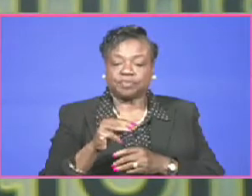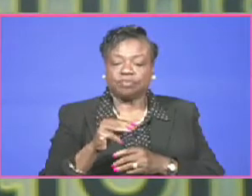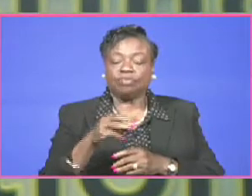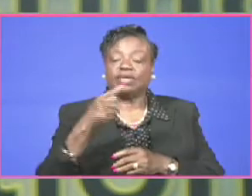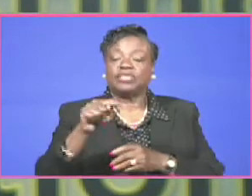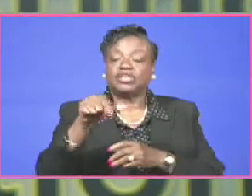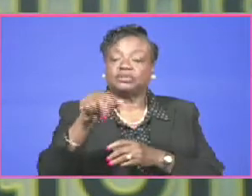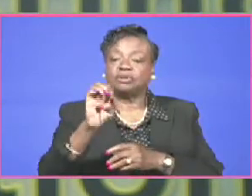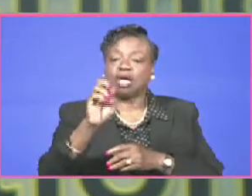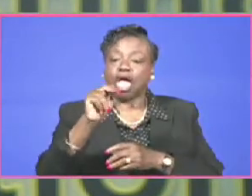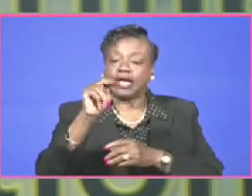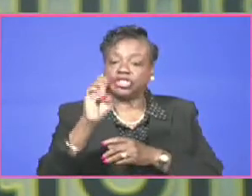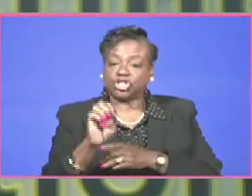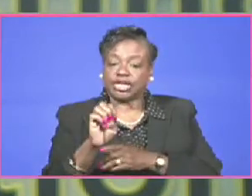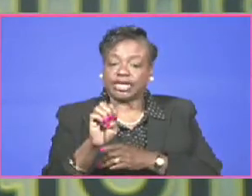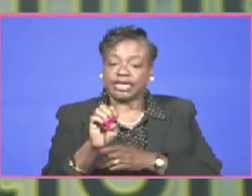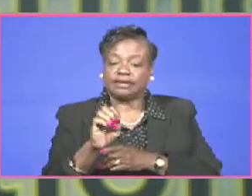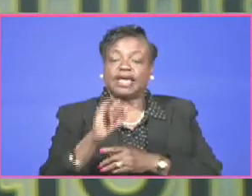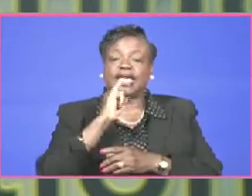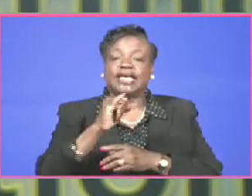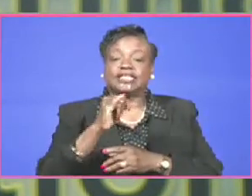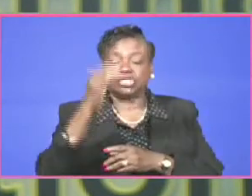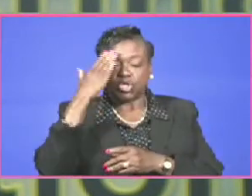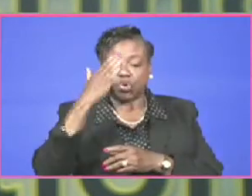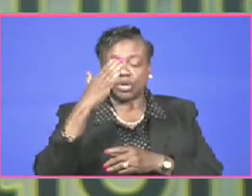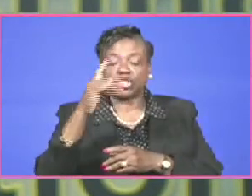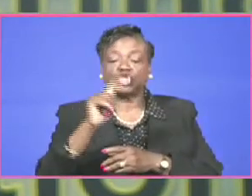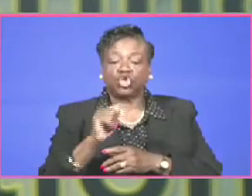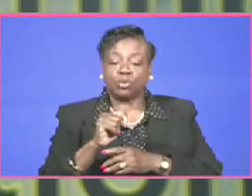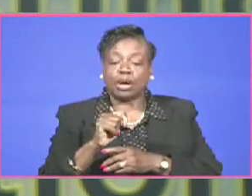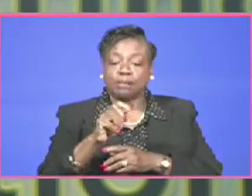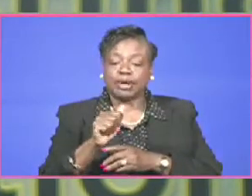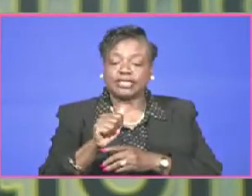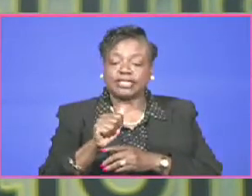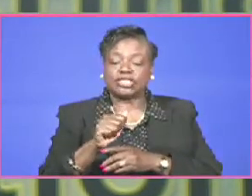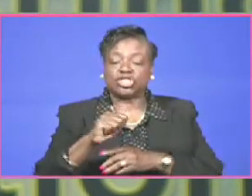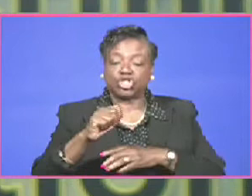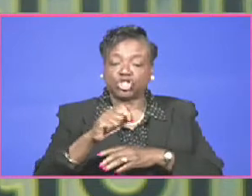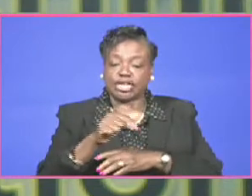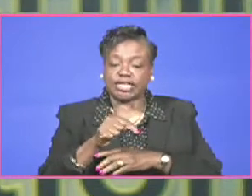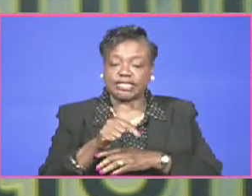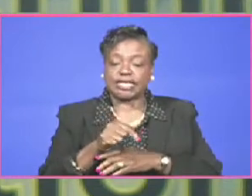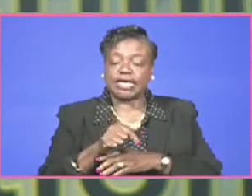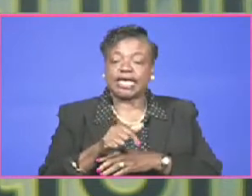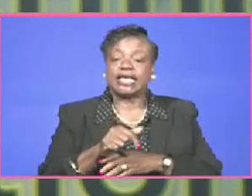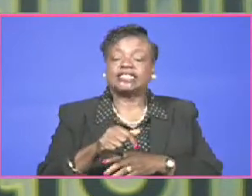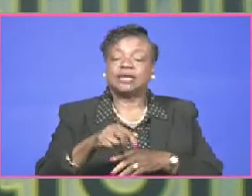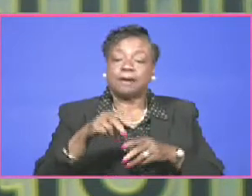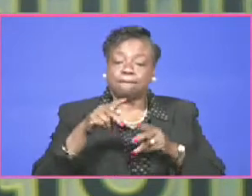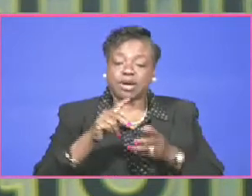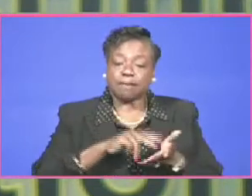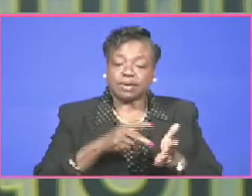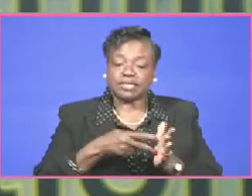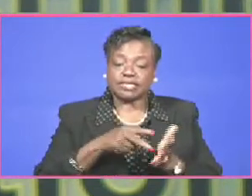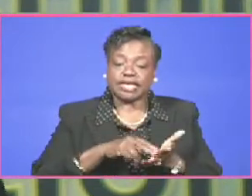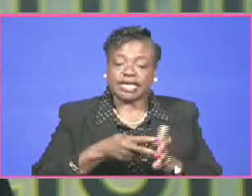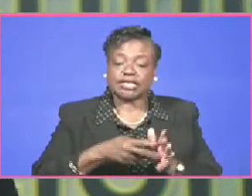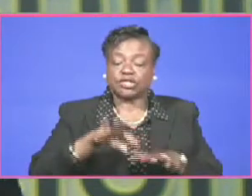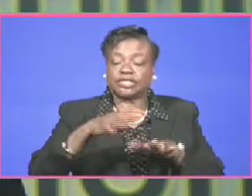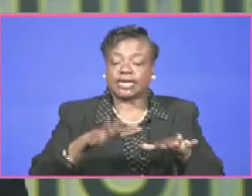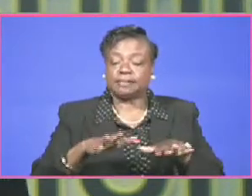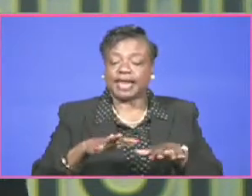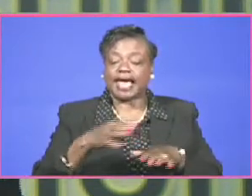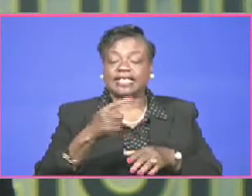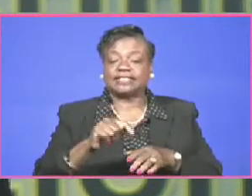gene itself, what is known as tumor suppressor genes, and its purpose is to stabilize the cell